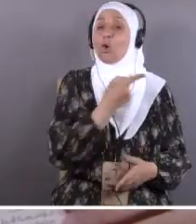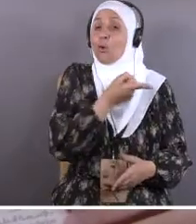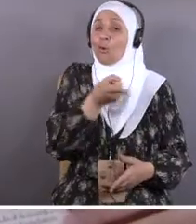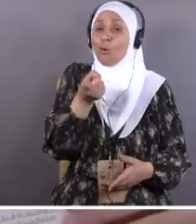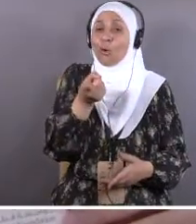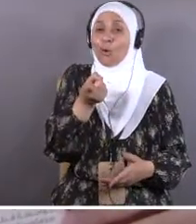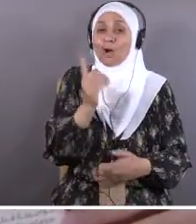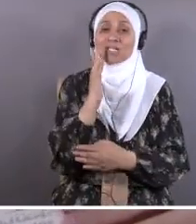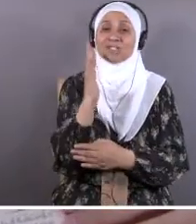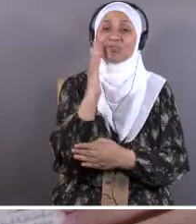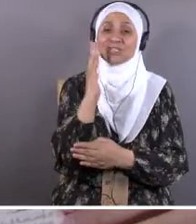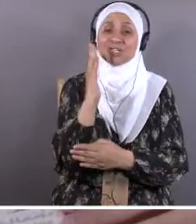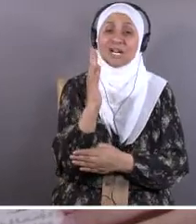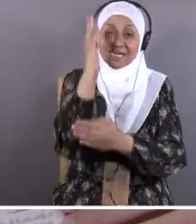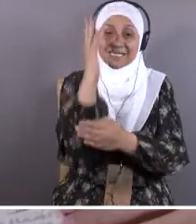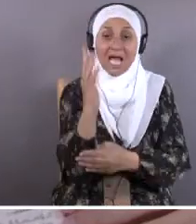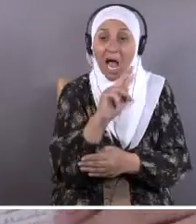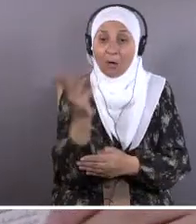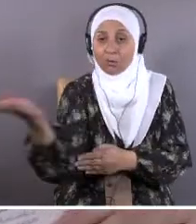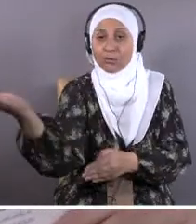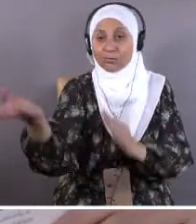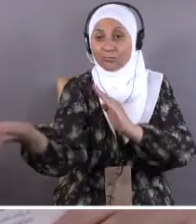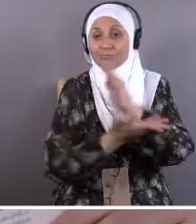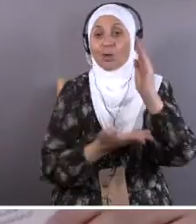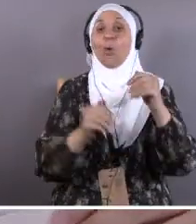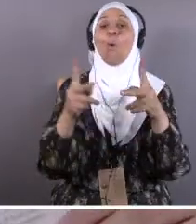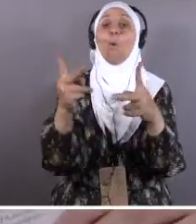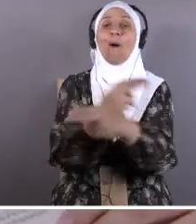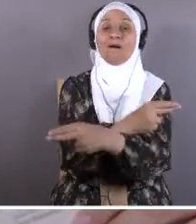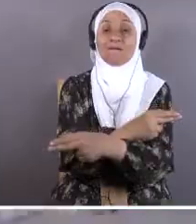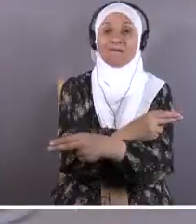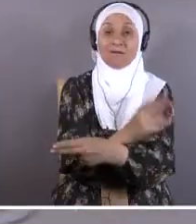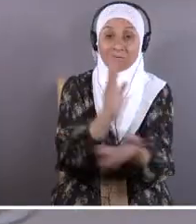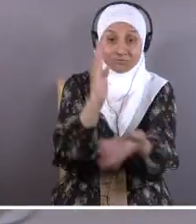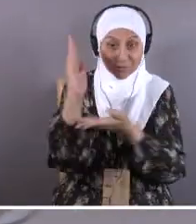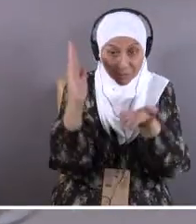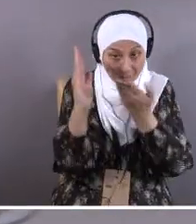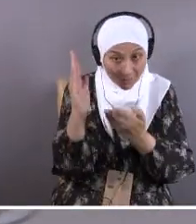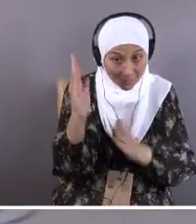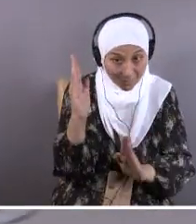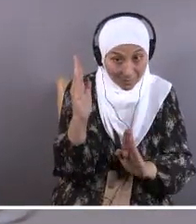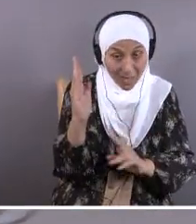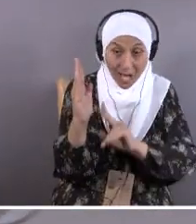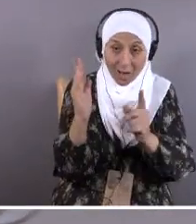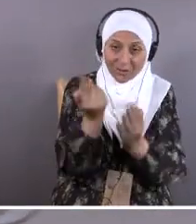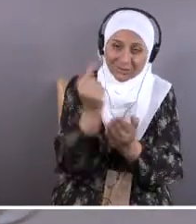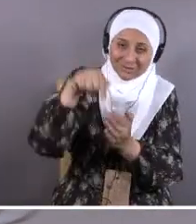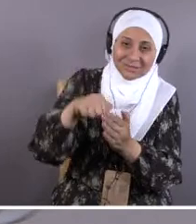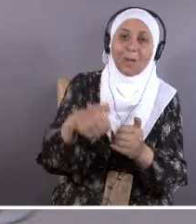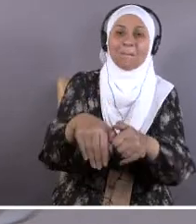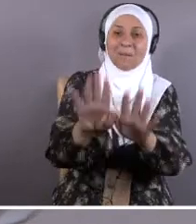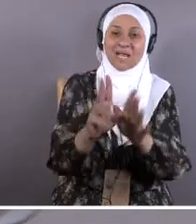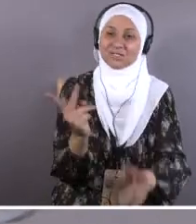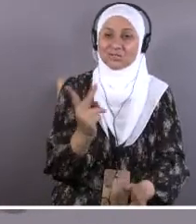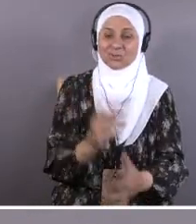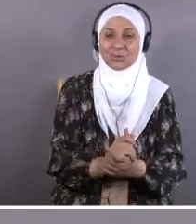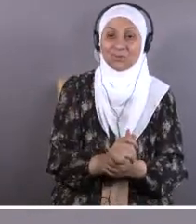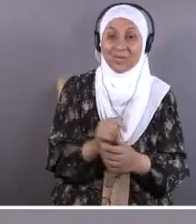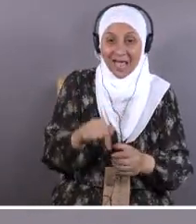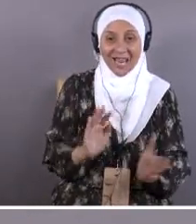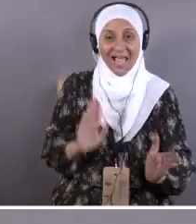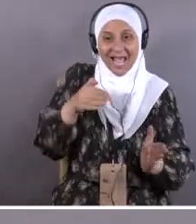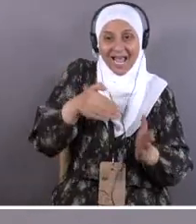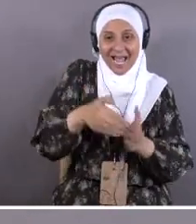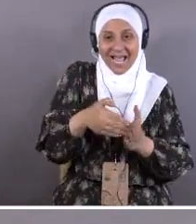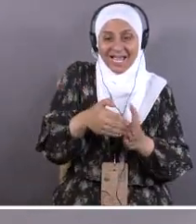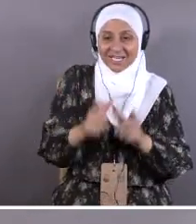this session? I call upon you to plant trees, or at least not to cut trees. So this is a great message.